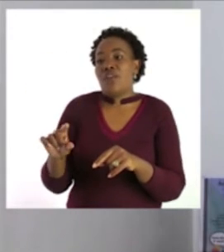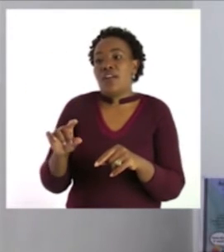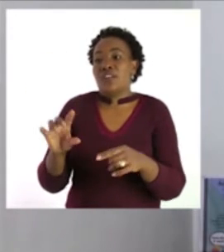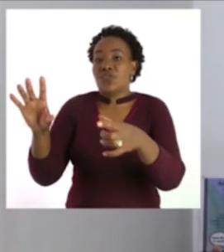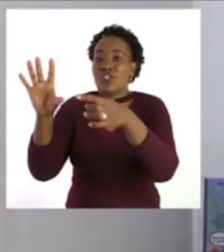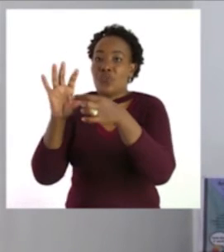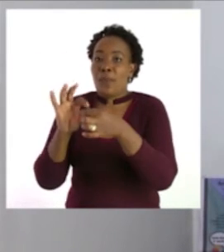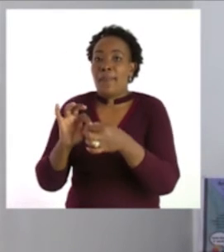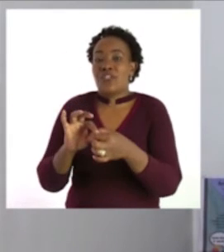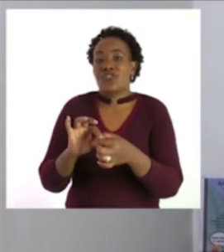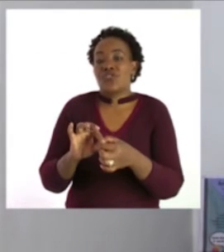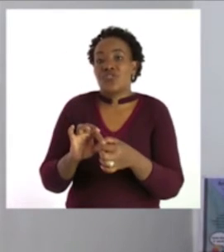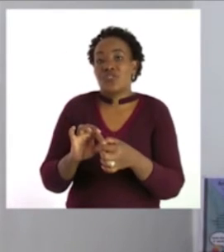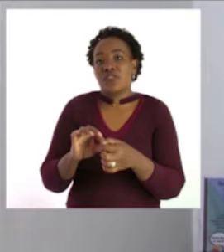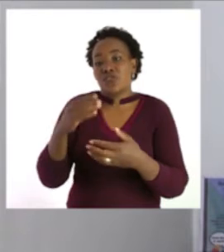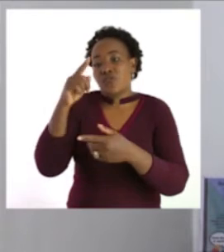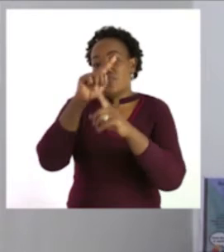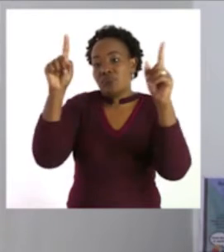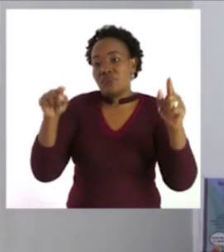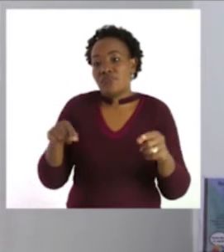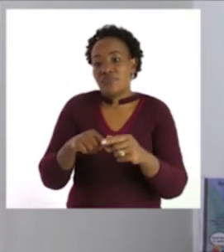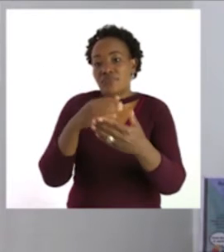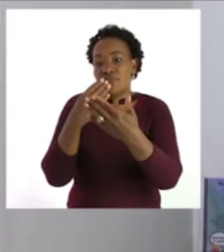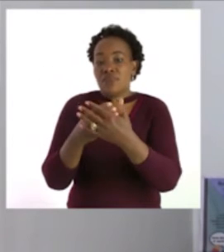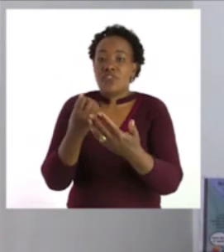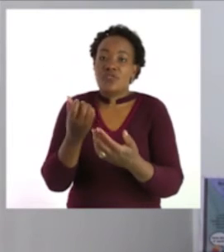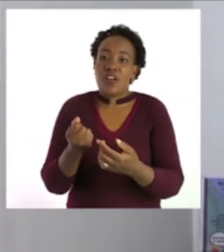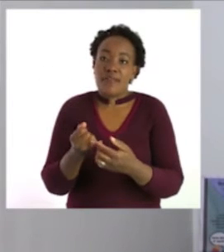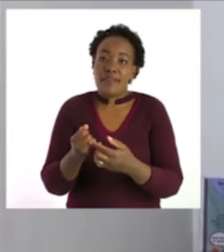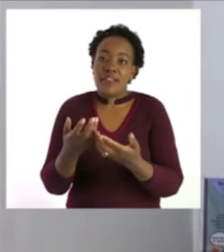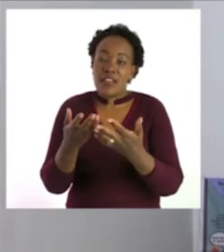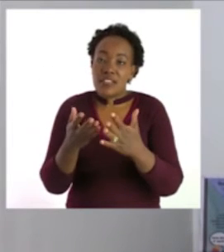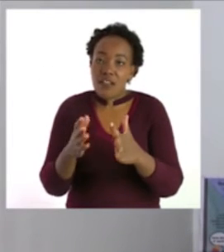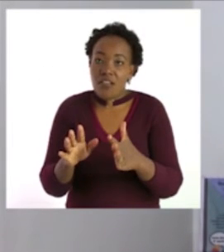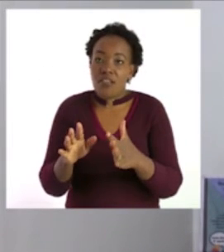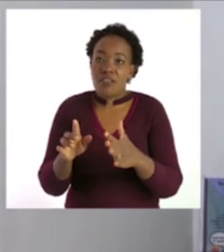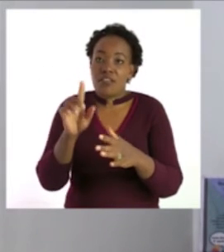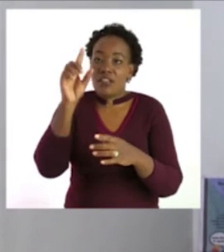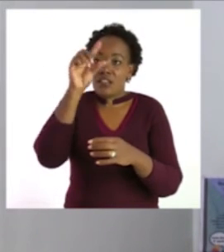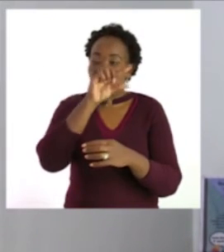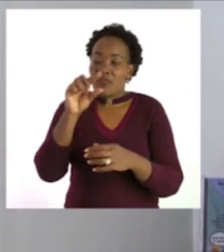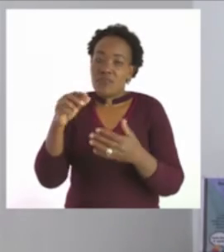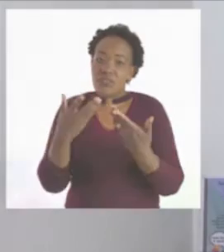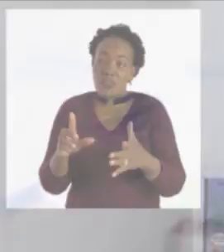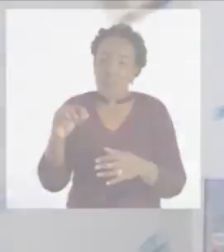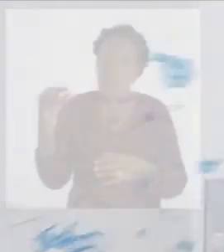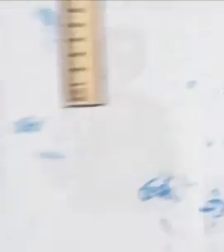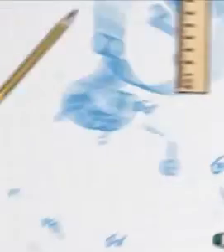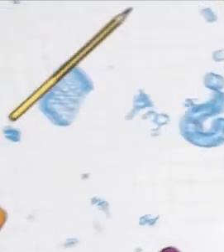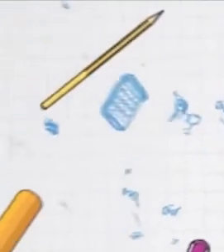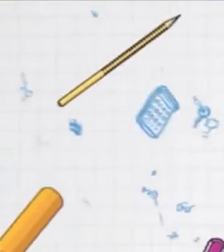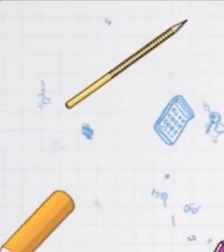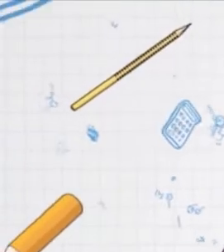together with the picture given. That's all about phonics, grade 2s. Thank you.